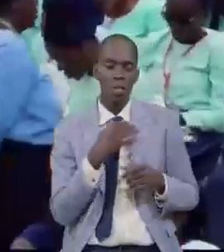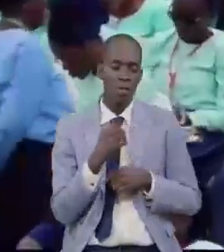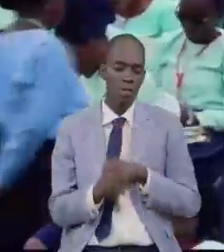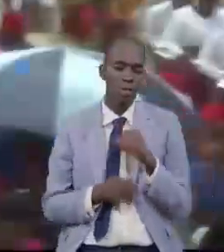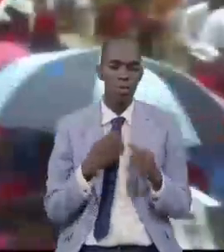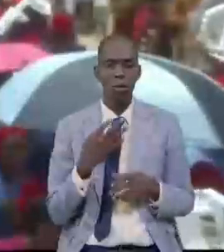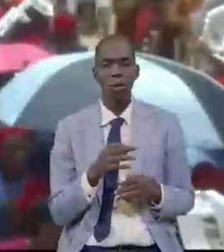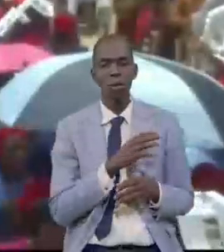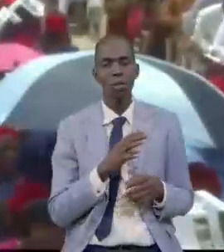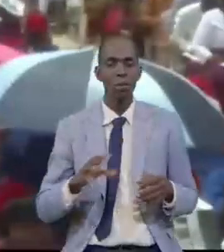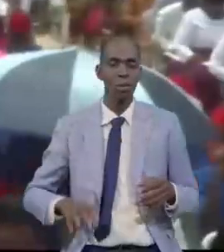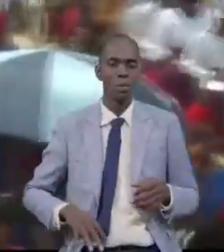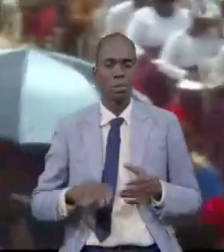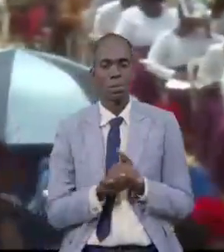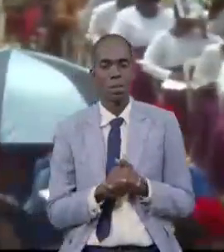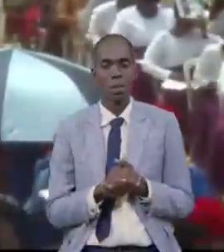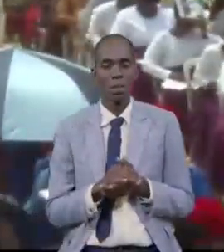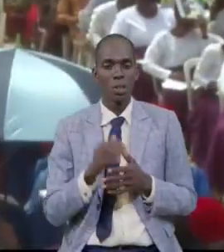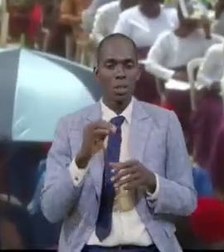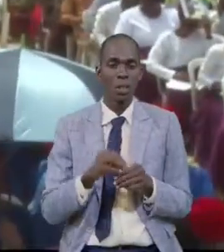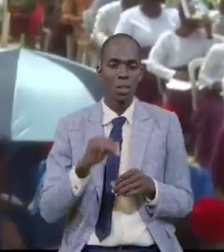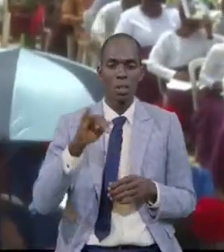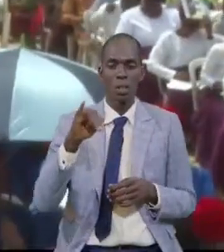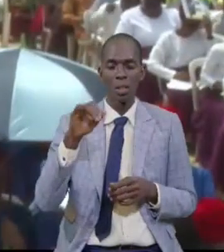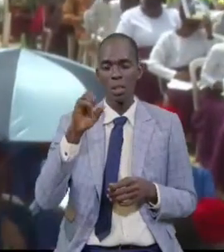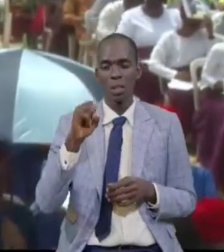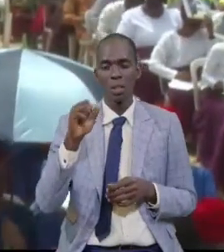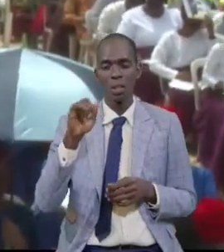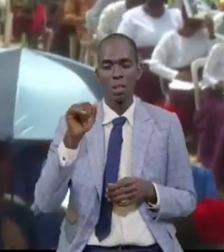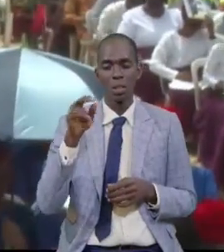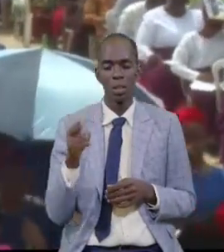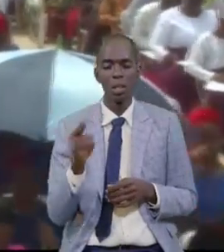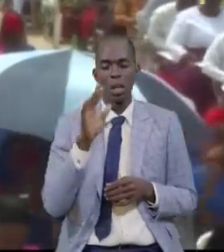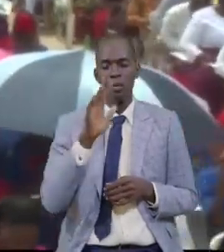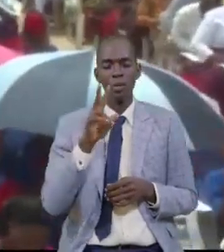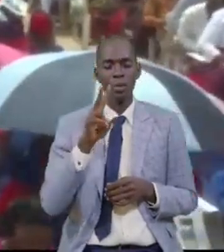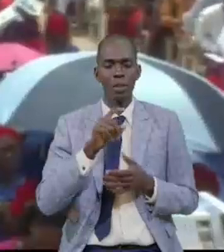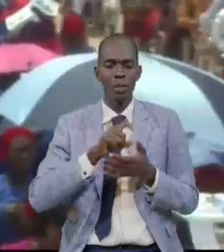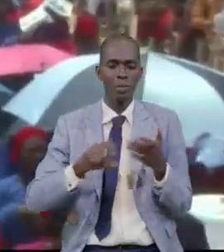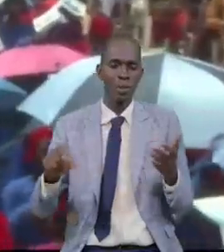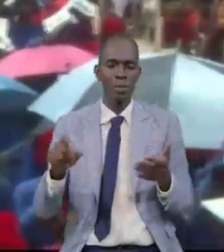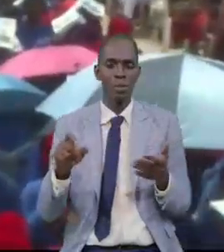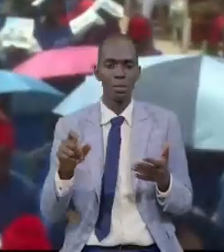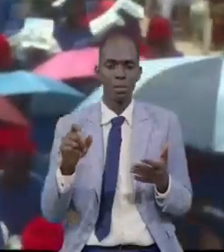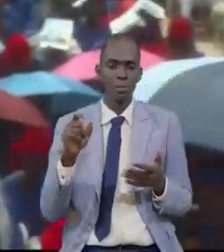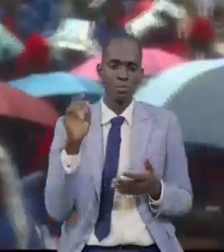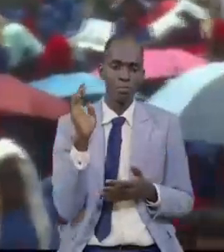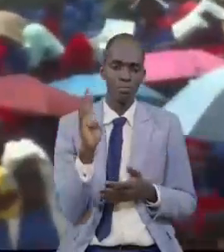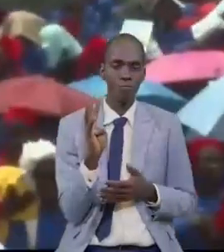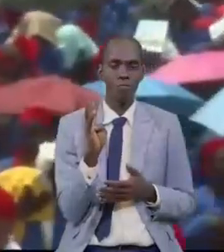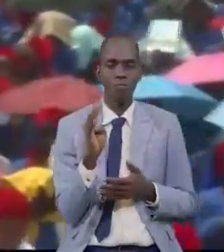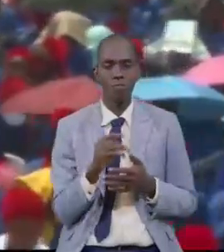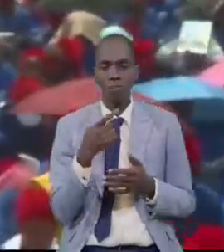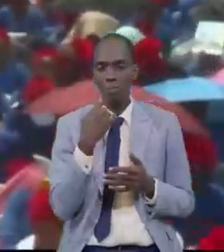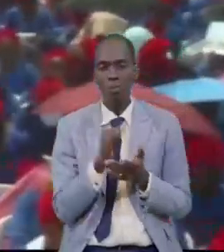Isaiah chapter 53, and we're reading from verse 4. Surely he has borne